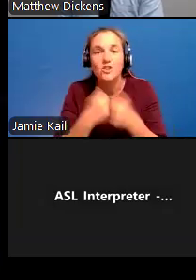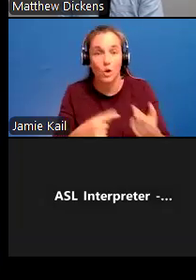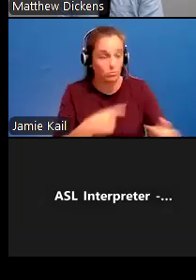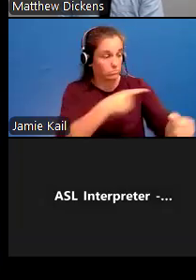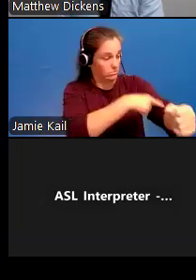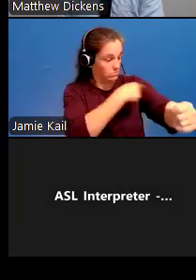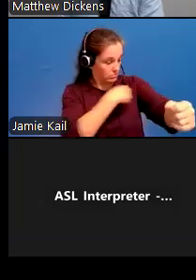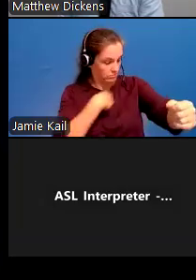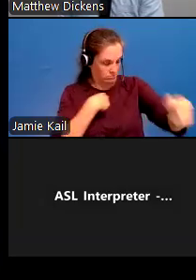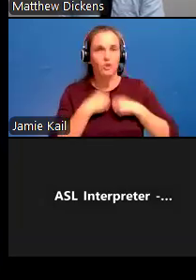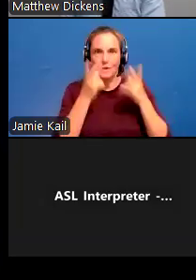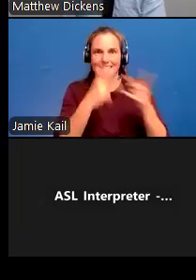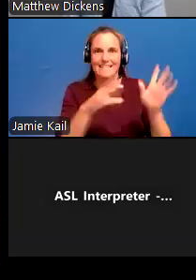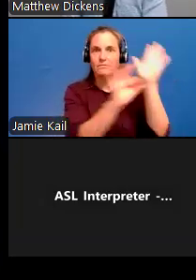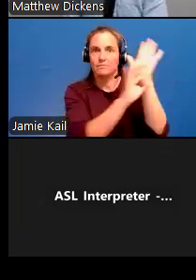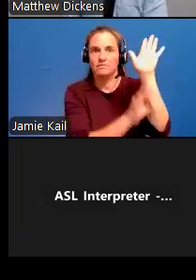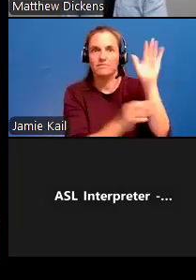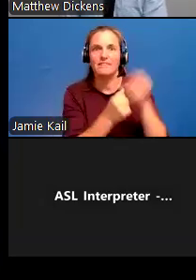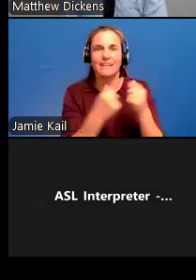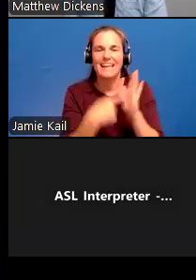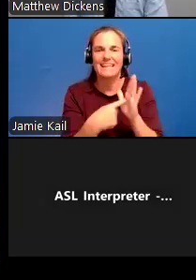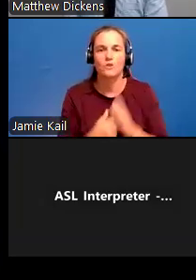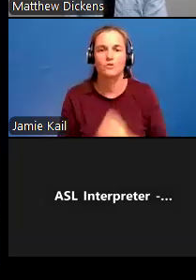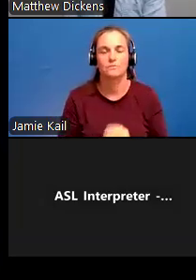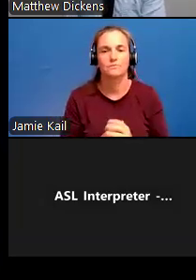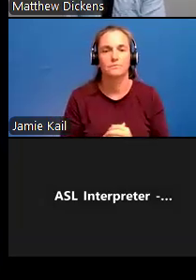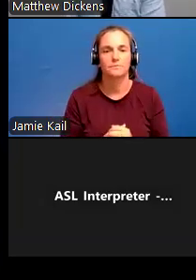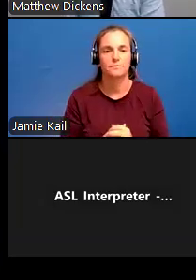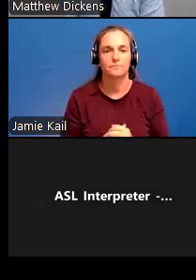present. So,